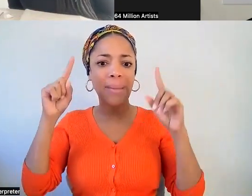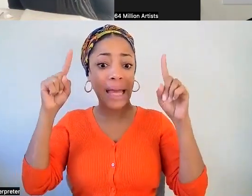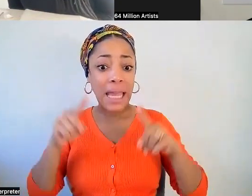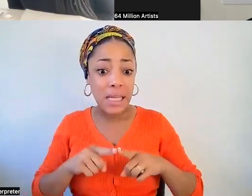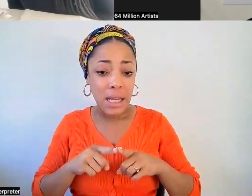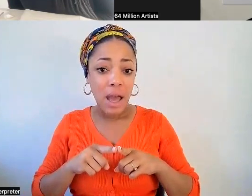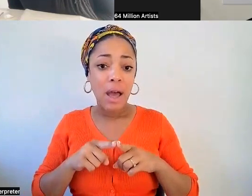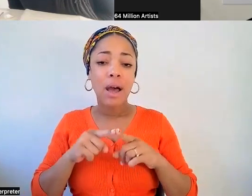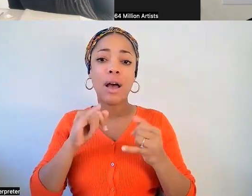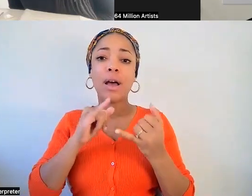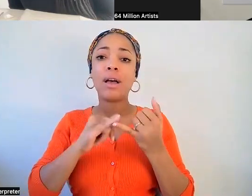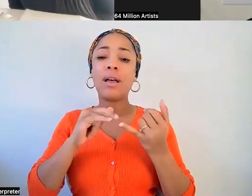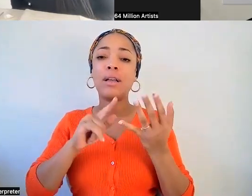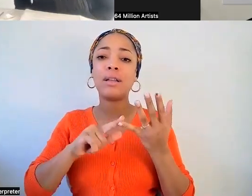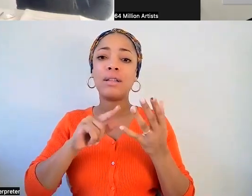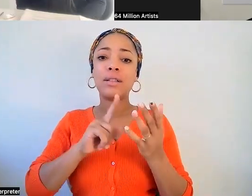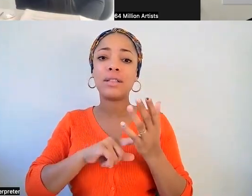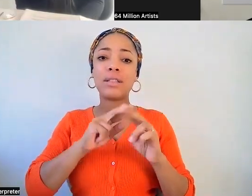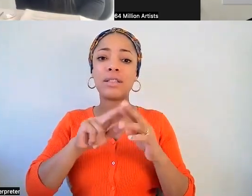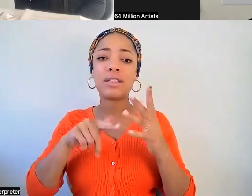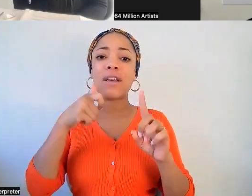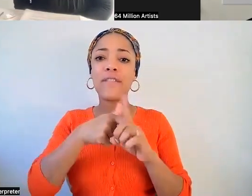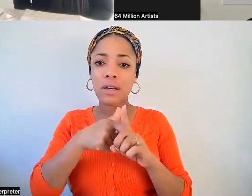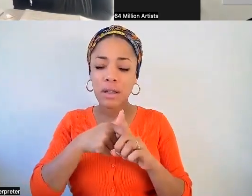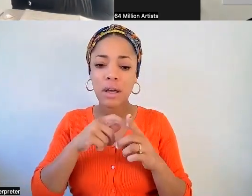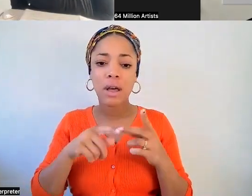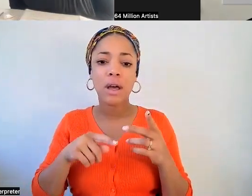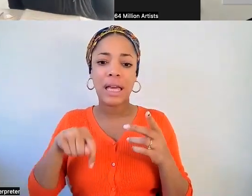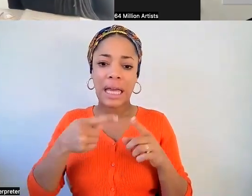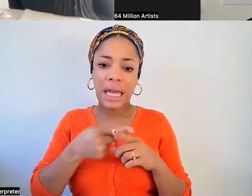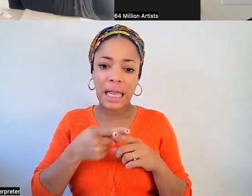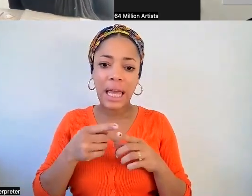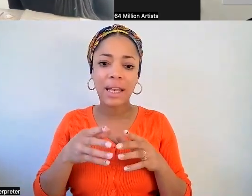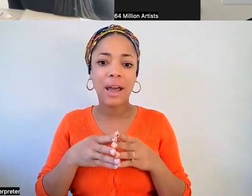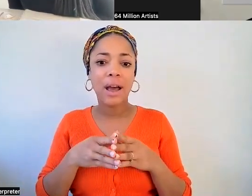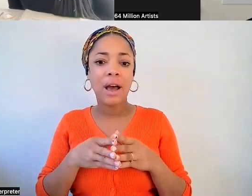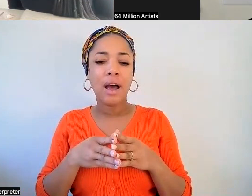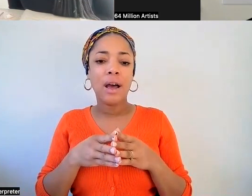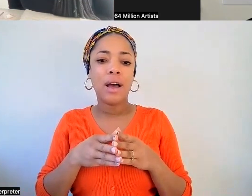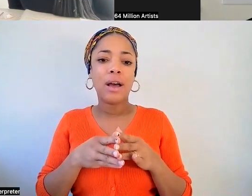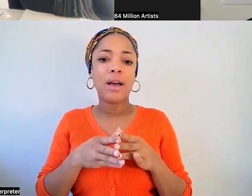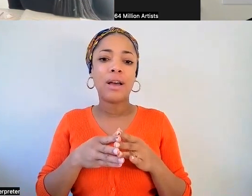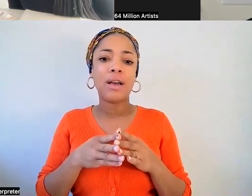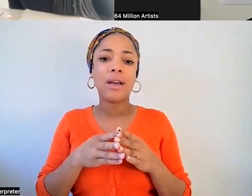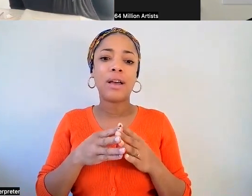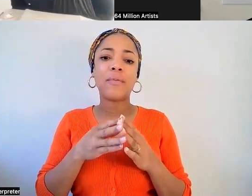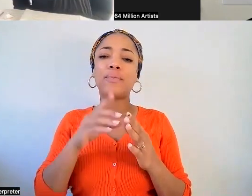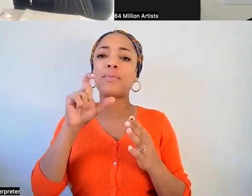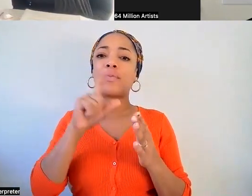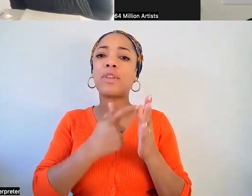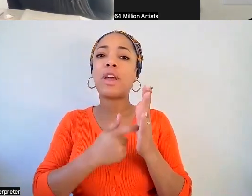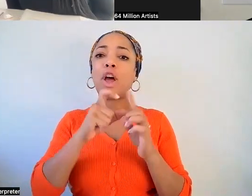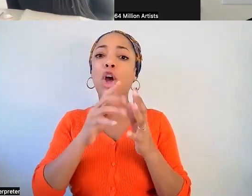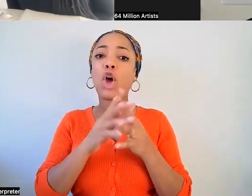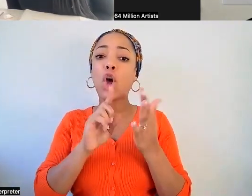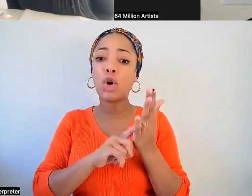Hello, India. Suffolk. Where? Suffolk. Suffolk. Yes. That's in England. Yeah. Cardwell. Cornwall. Yeah, we